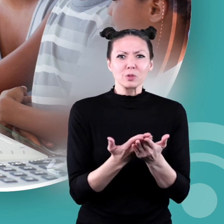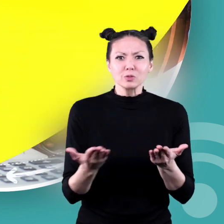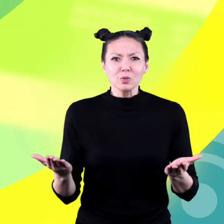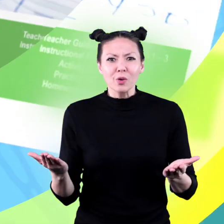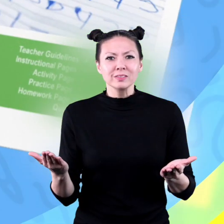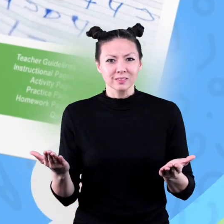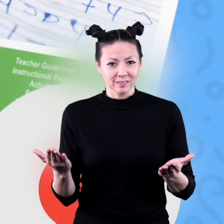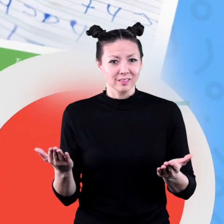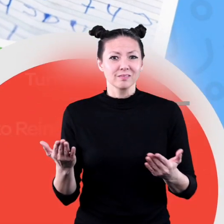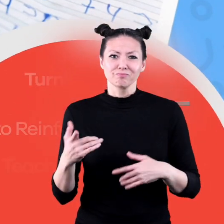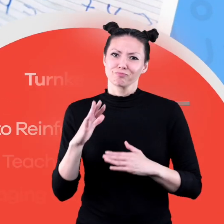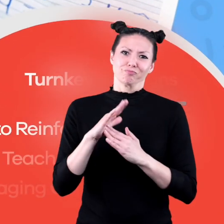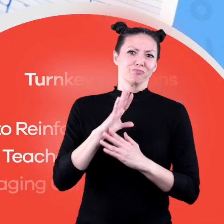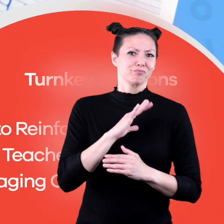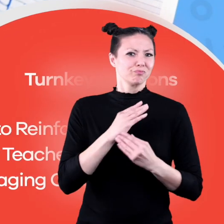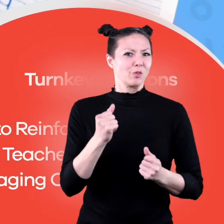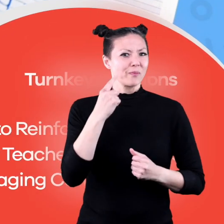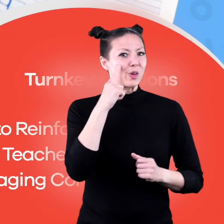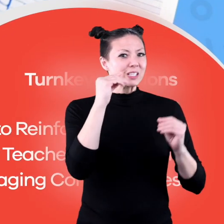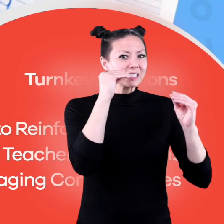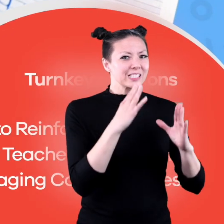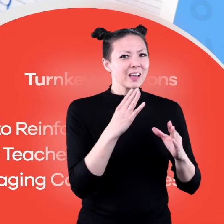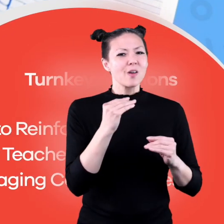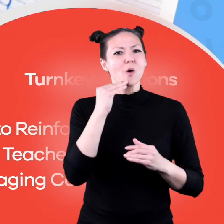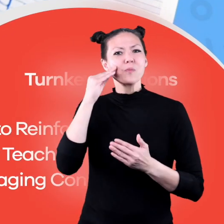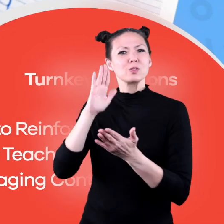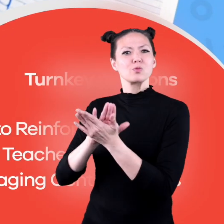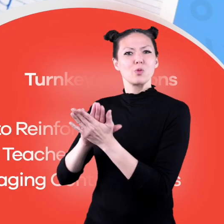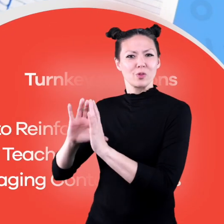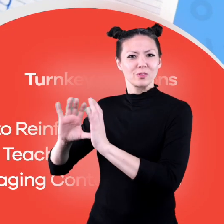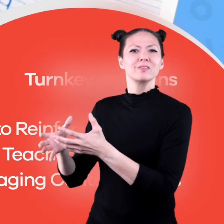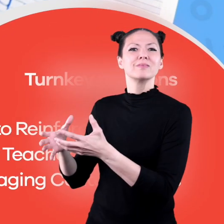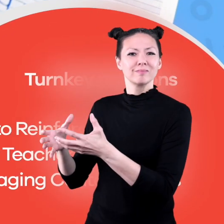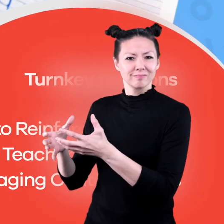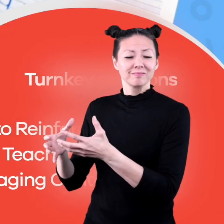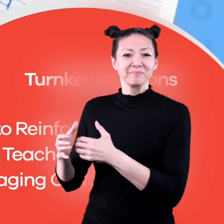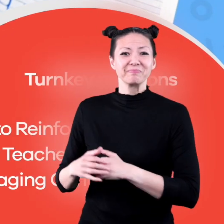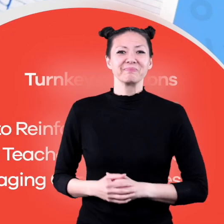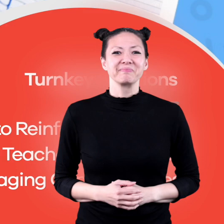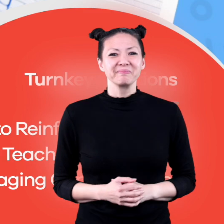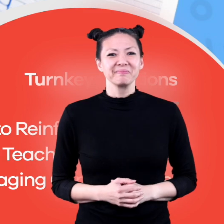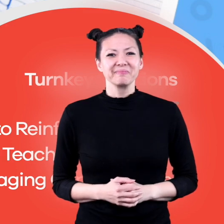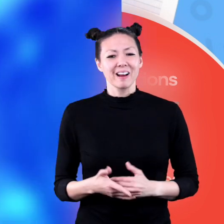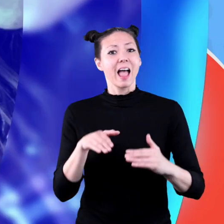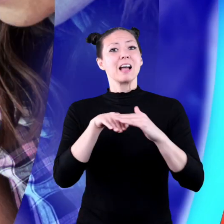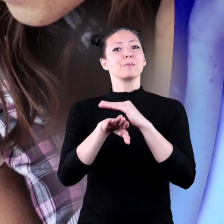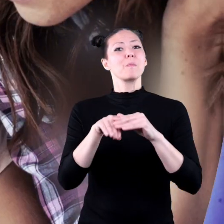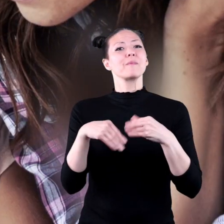resources and turnkey solutions for teachers and homeschoolers.